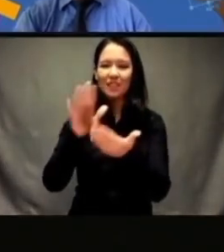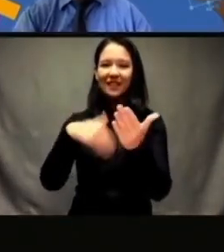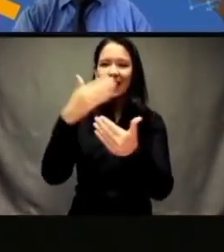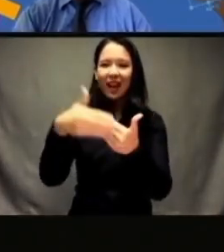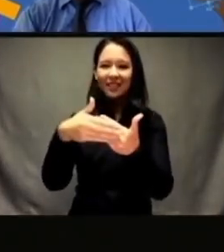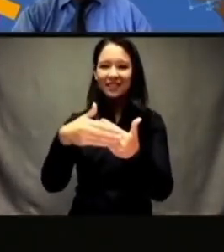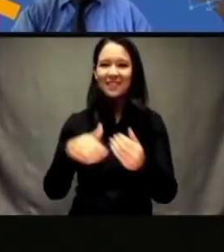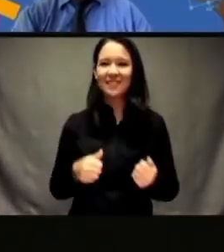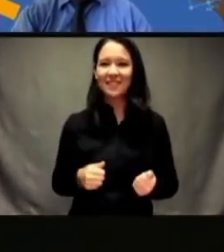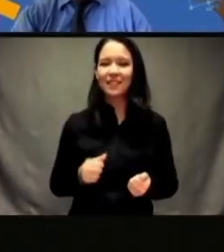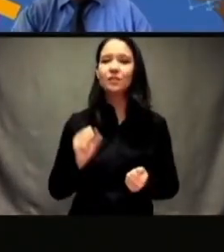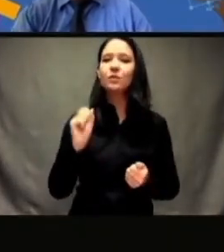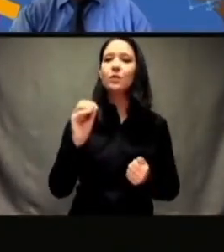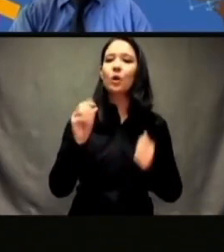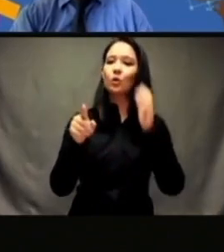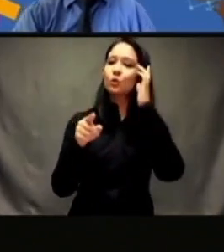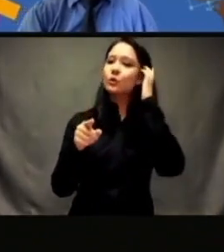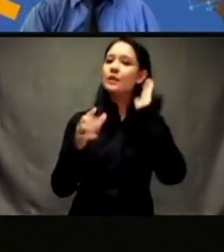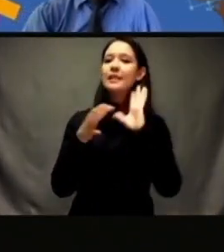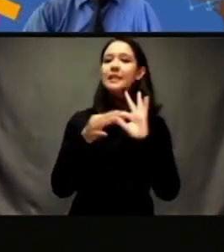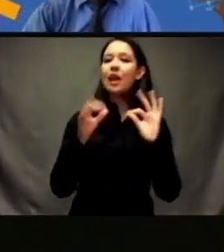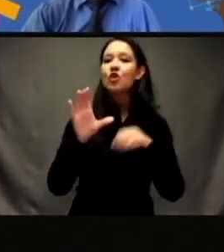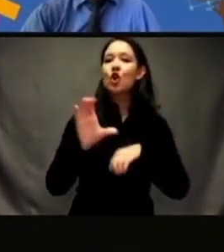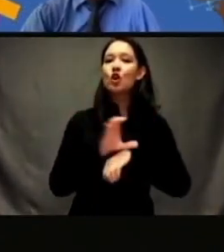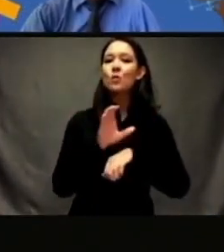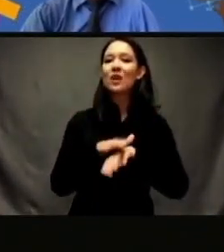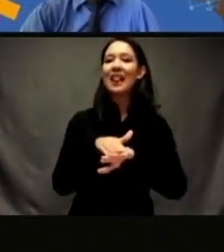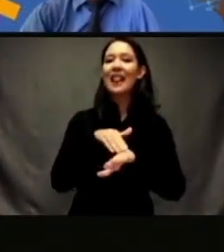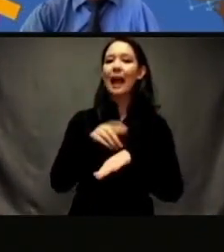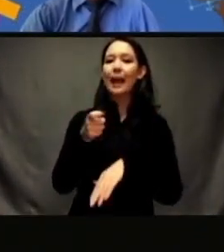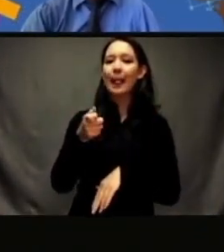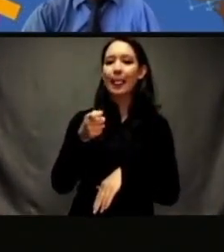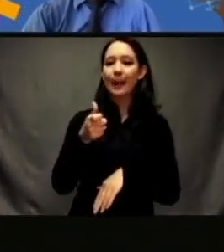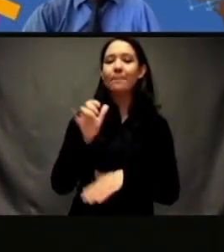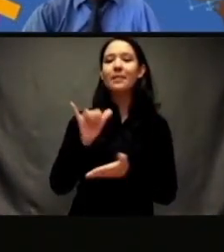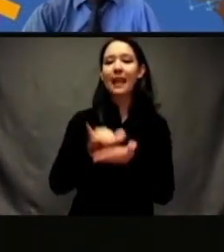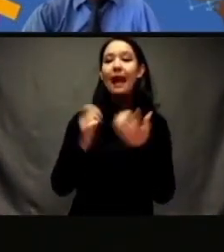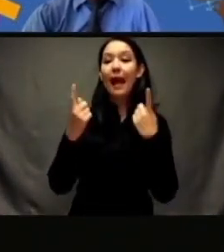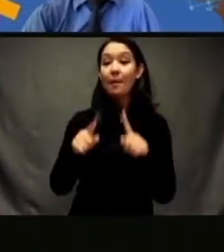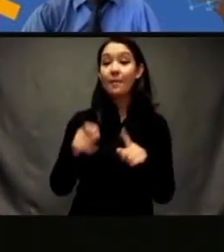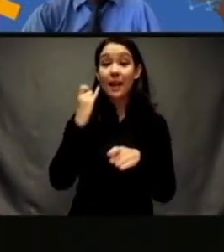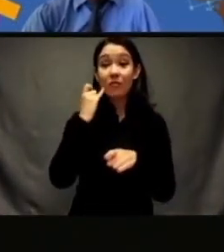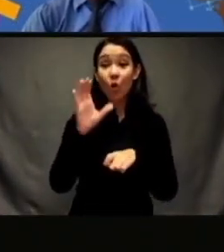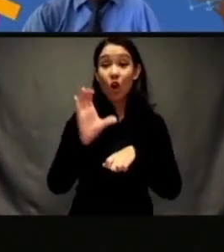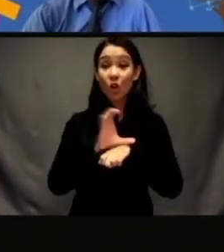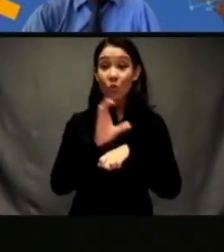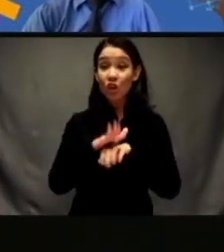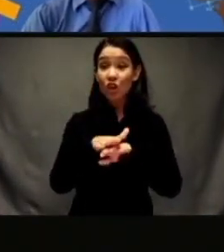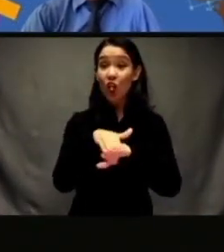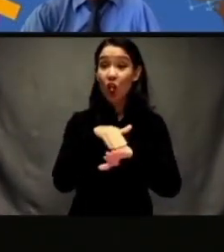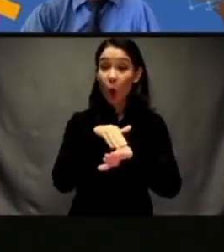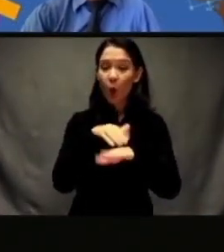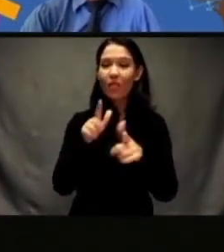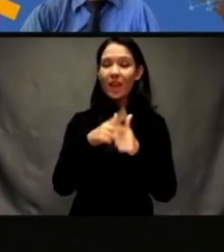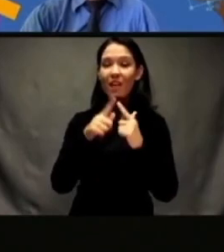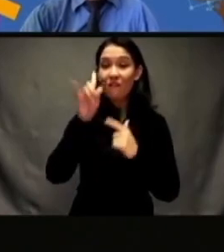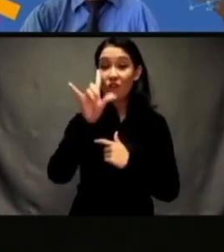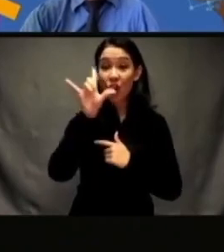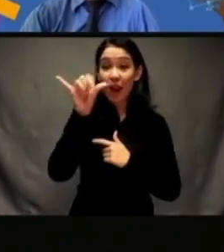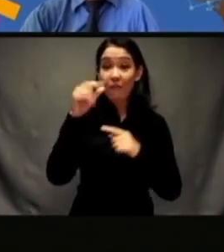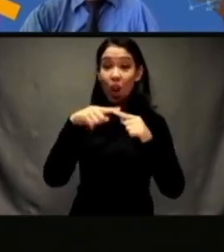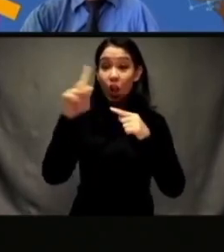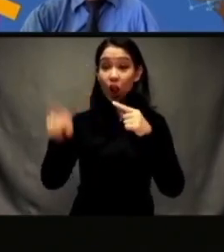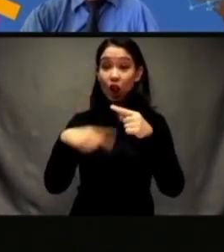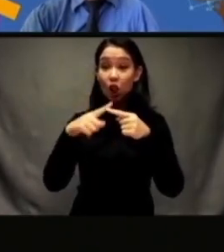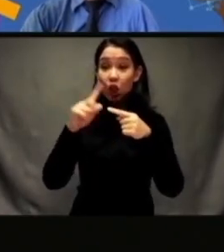So you said that your computer is lagging a little bit. So that happens if your computer is slow, then the forever loop is going to